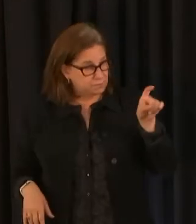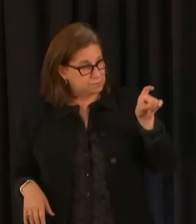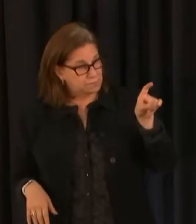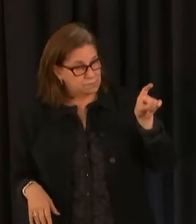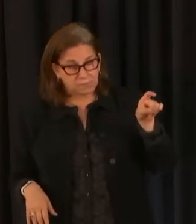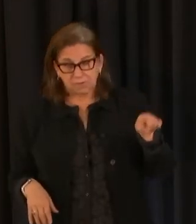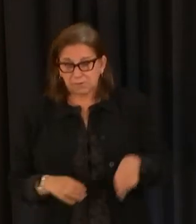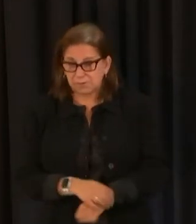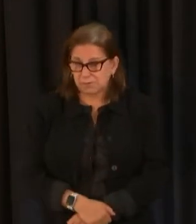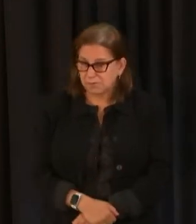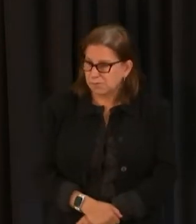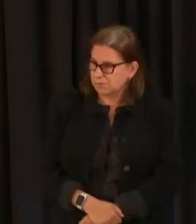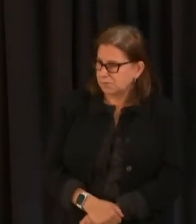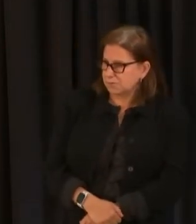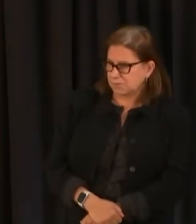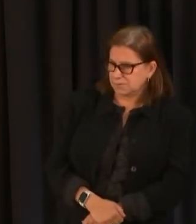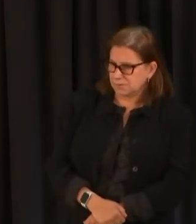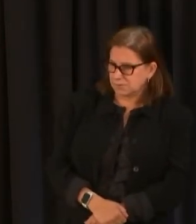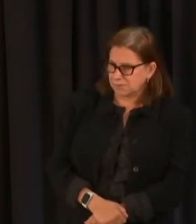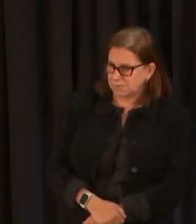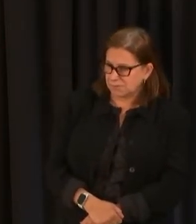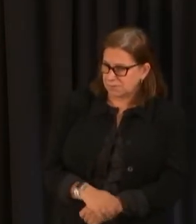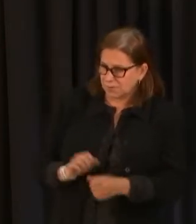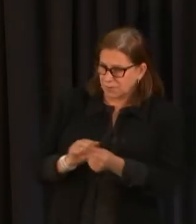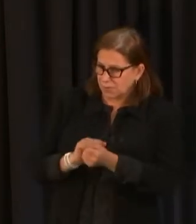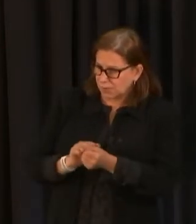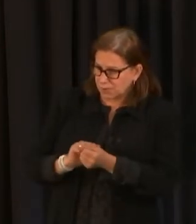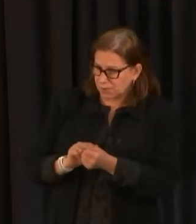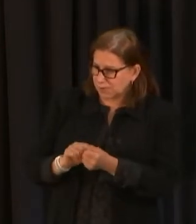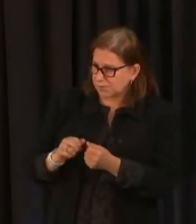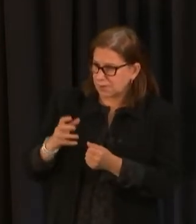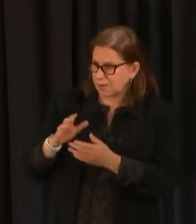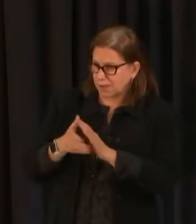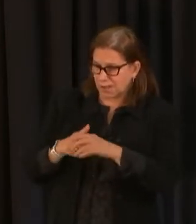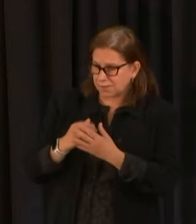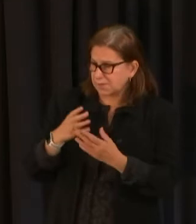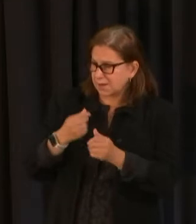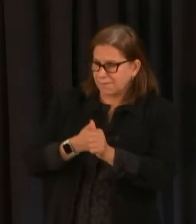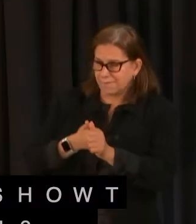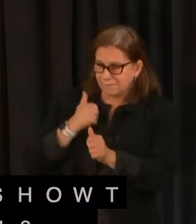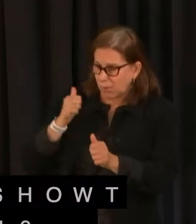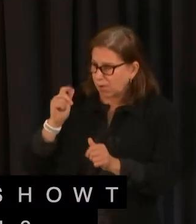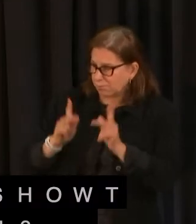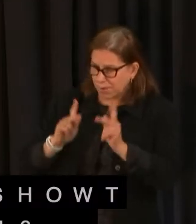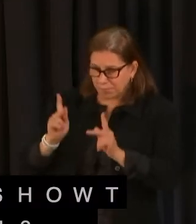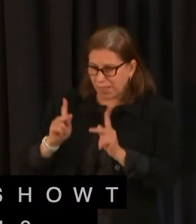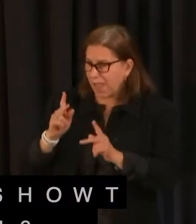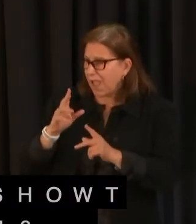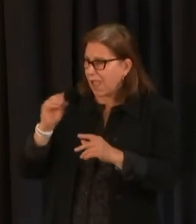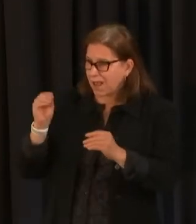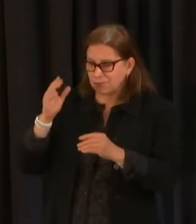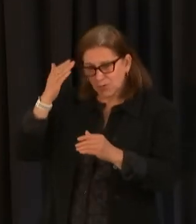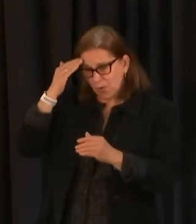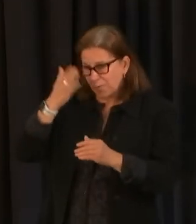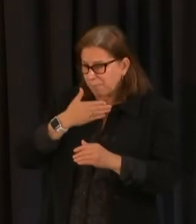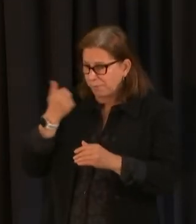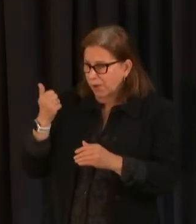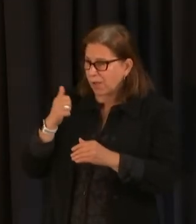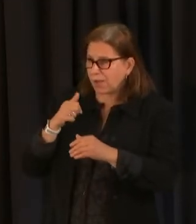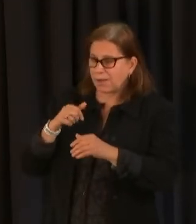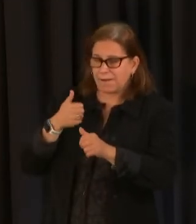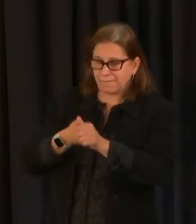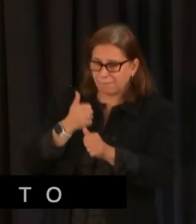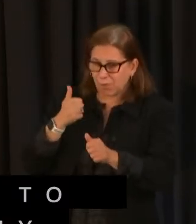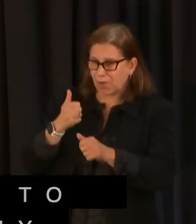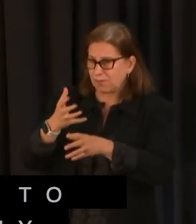So you wash your hands to avoid being able to expose yourself to any bacteria or